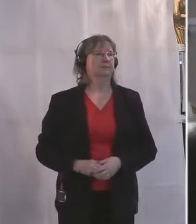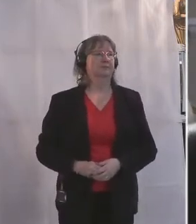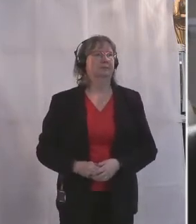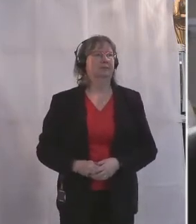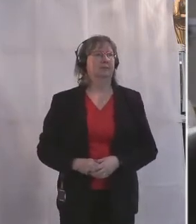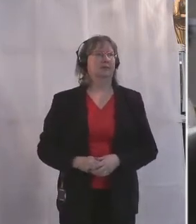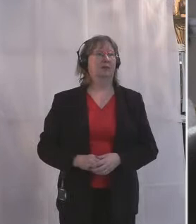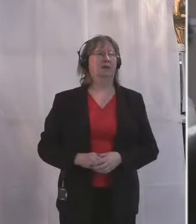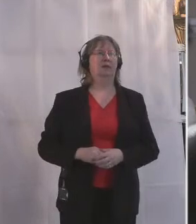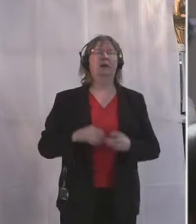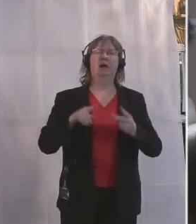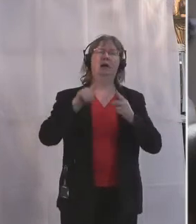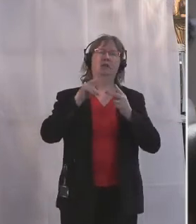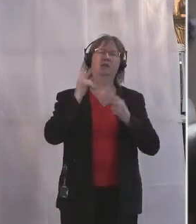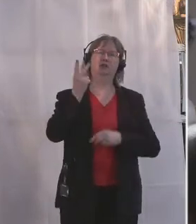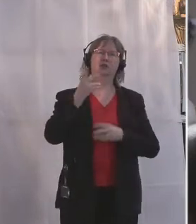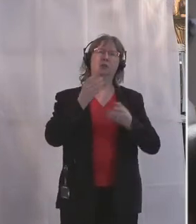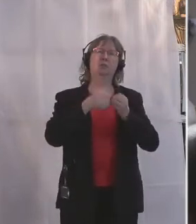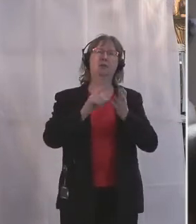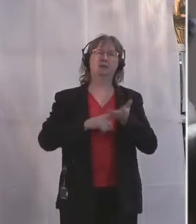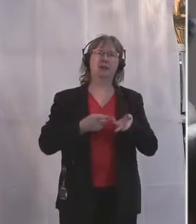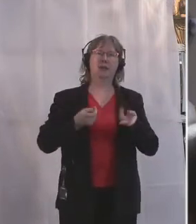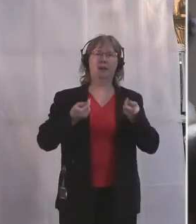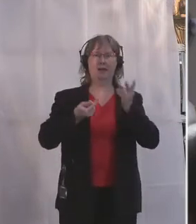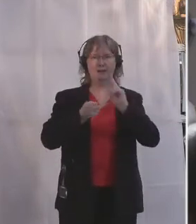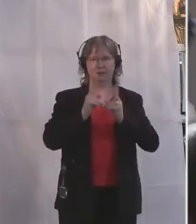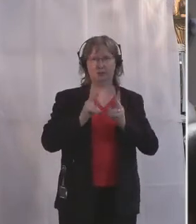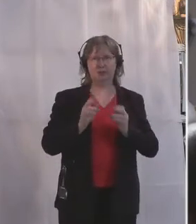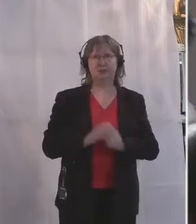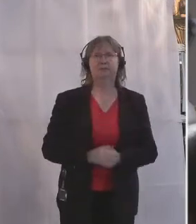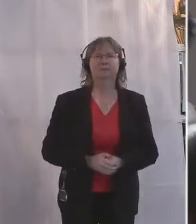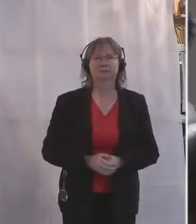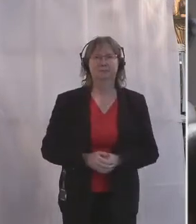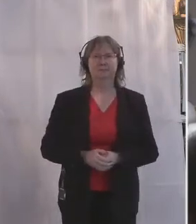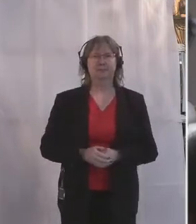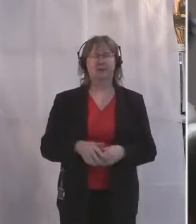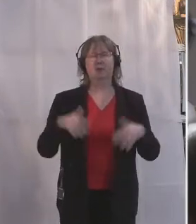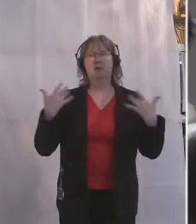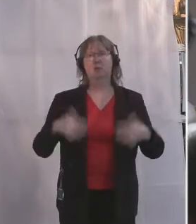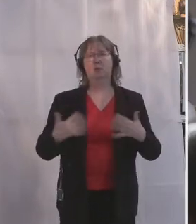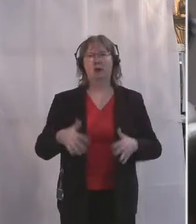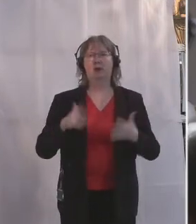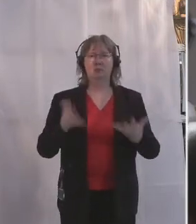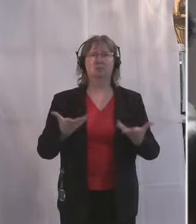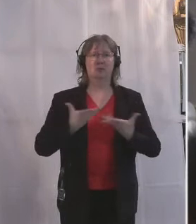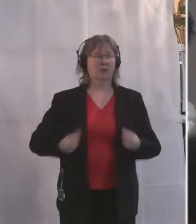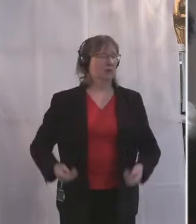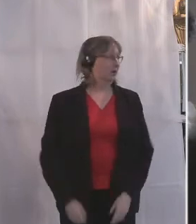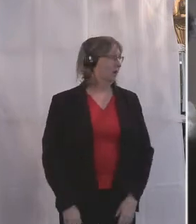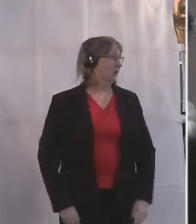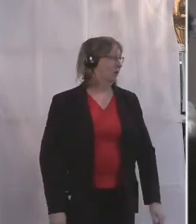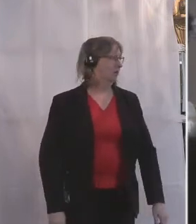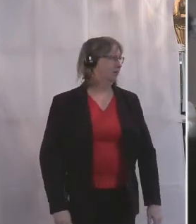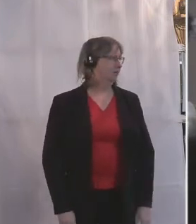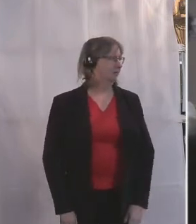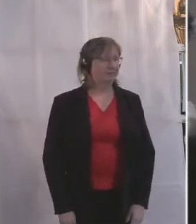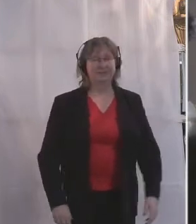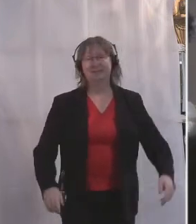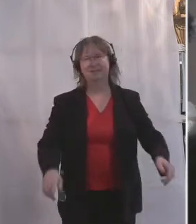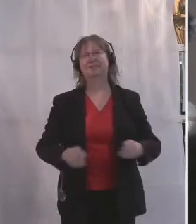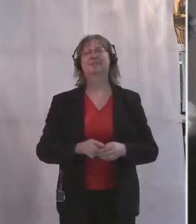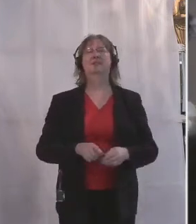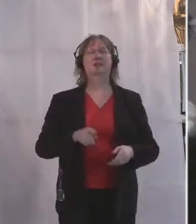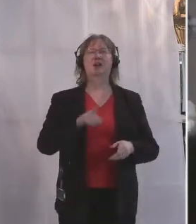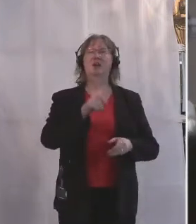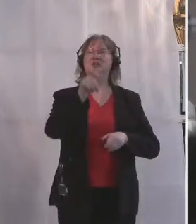And our two BSL interpreters who, oh my goodness, you must be exhausted, is all I can say. And some people